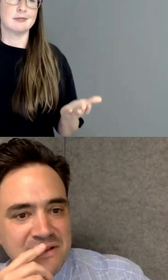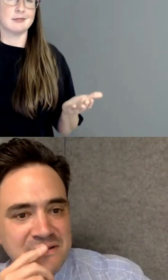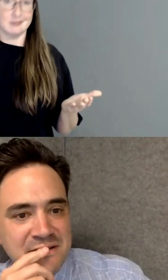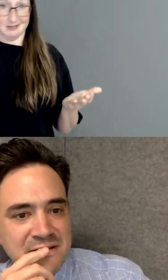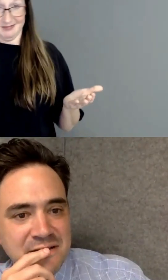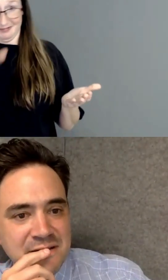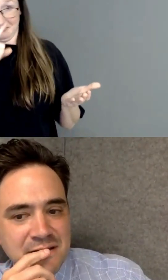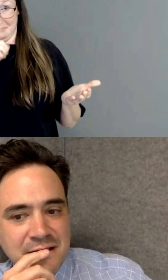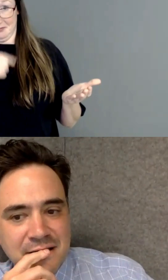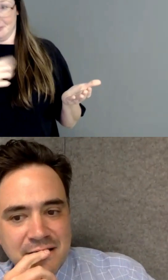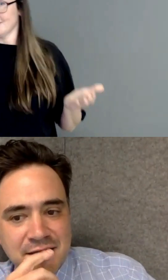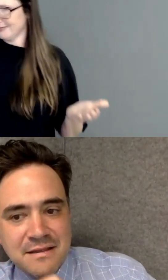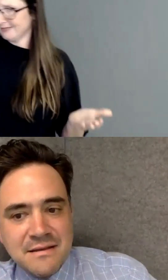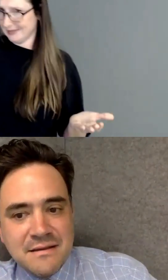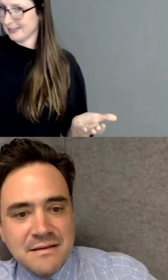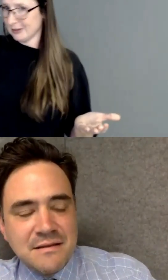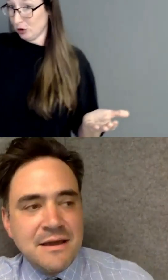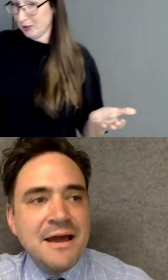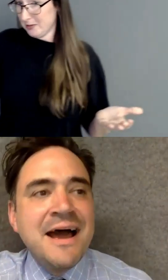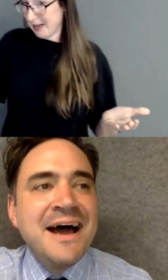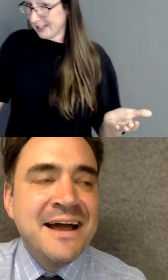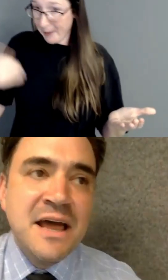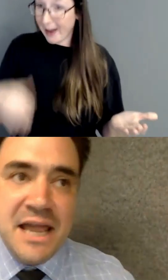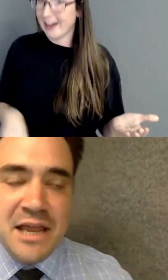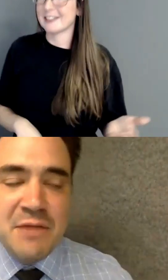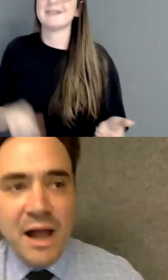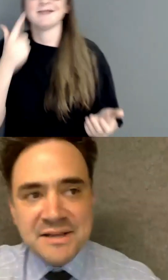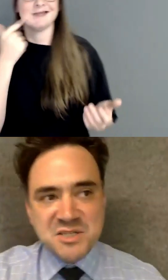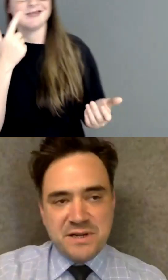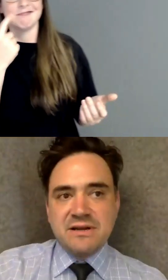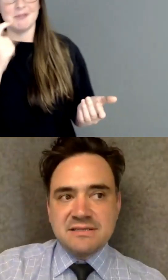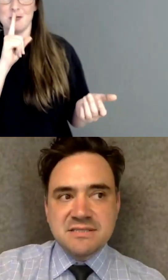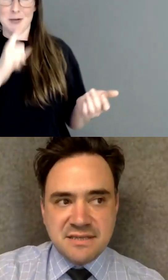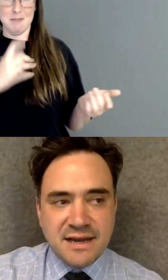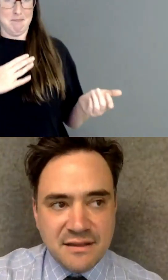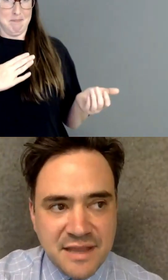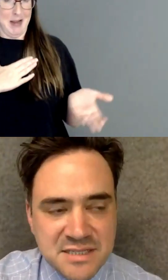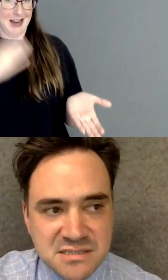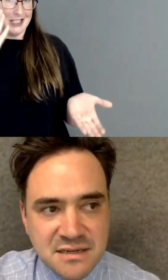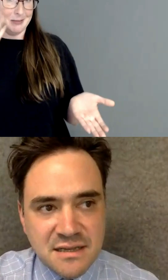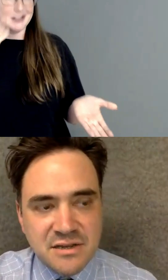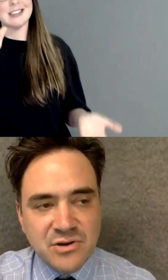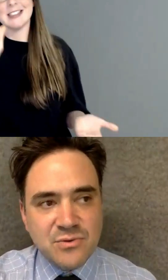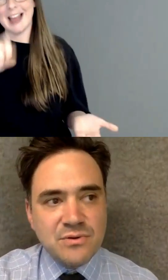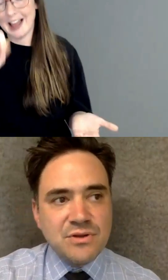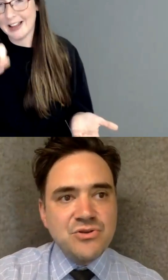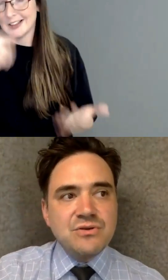I, Elon? Go ahead. Yeah, this is your space. Yeah. In my experience, yeah, that's,